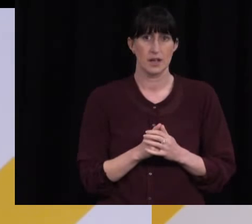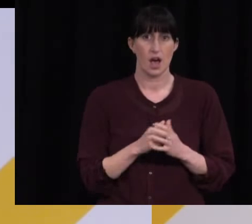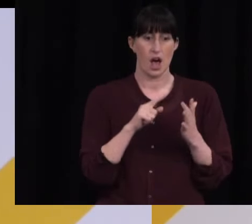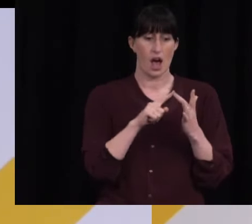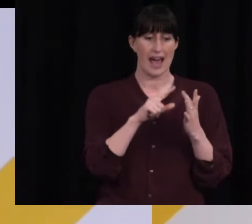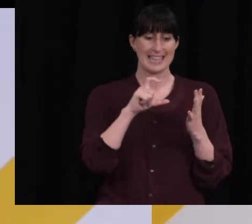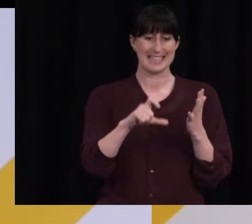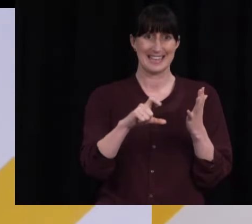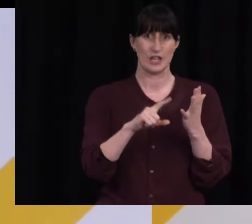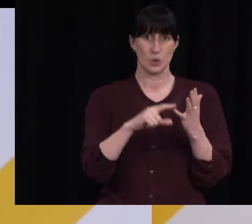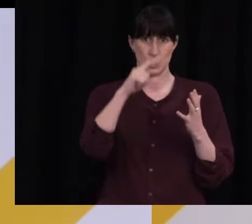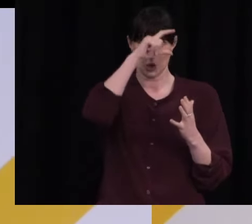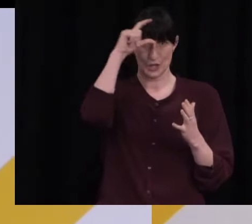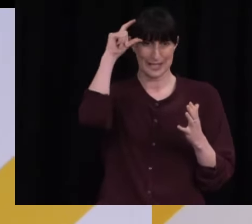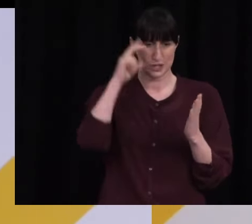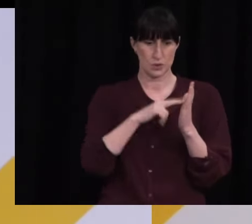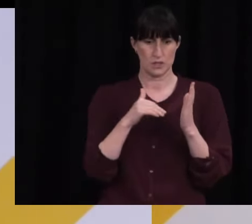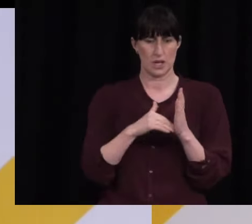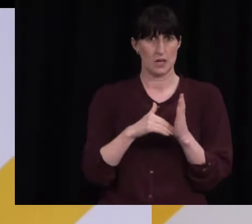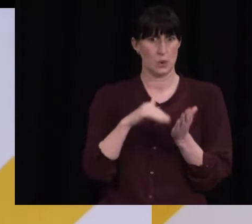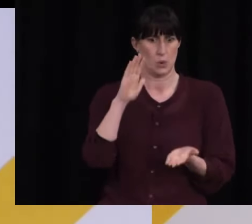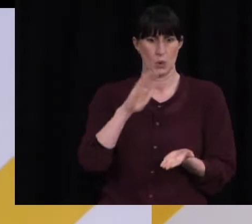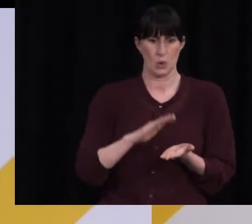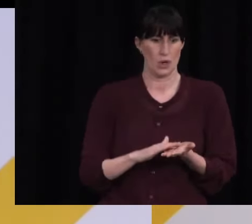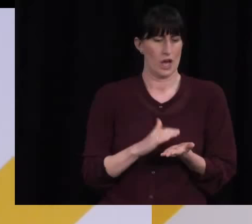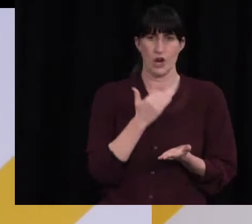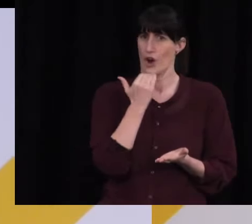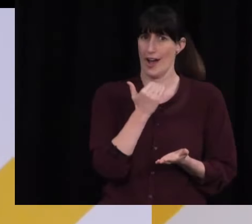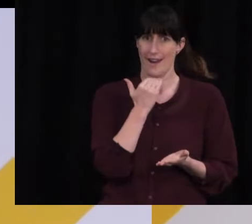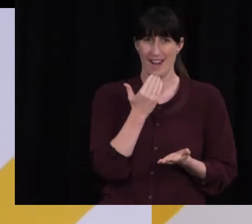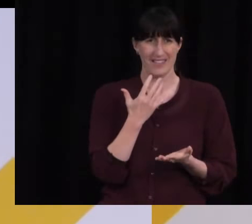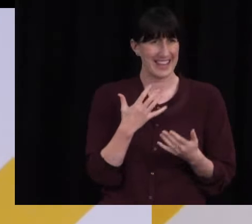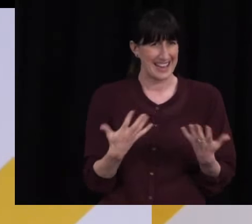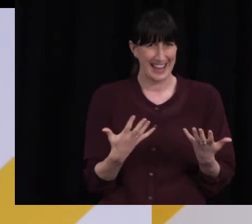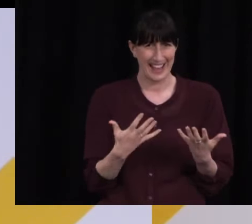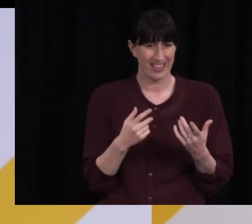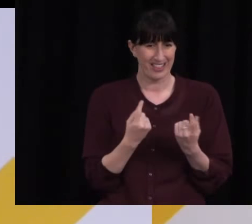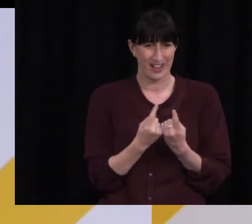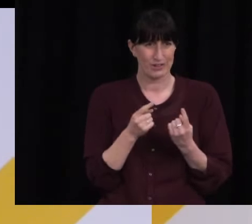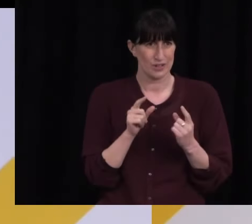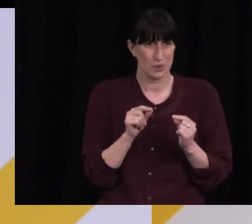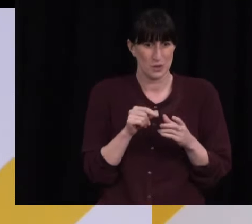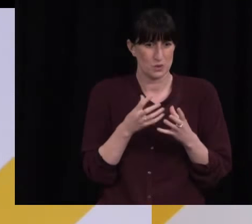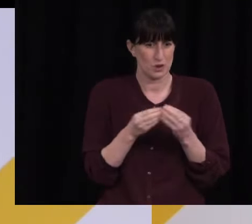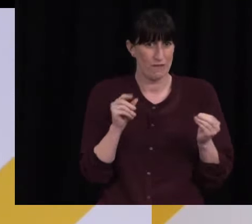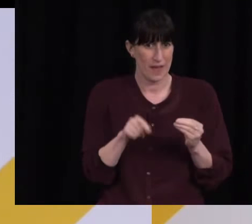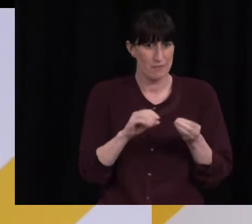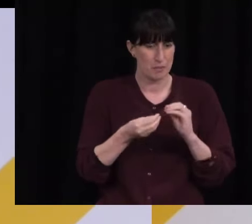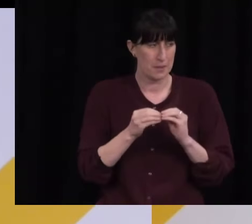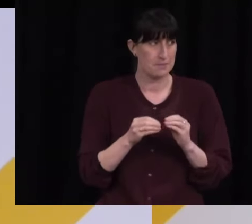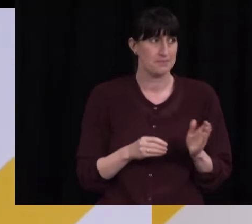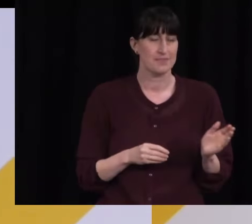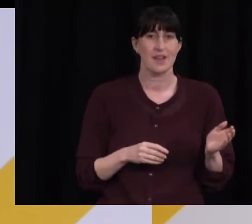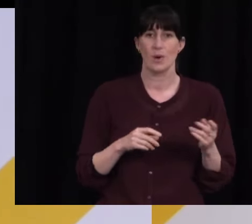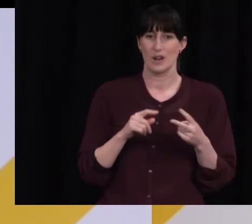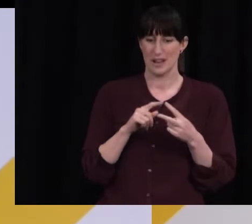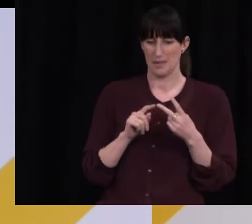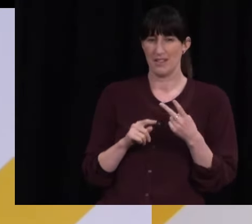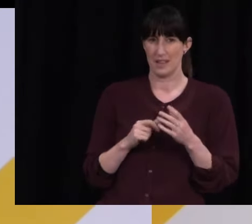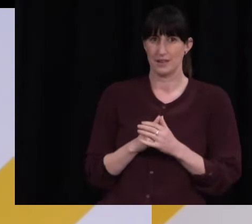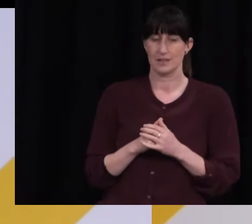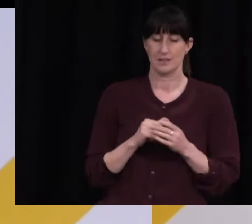Zealand? Well, there are 2 aspects to that. One, of course, is growing our nursing pool per se, and we've